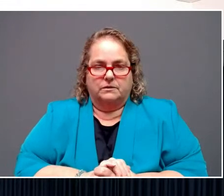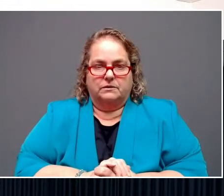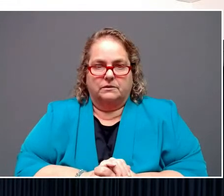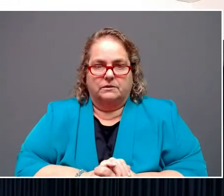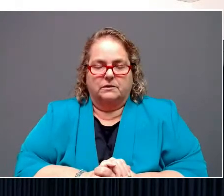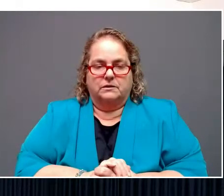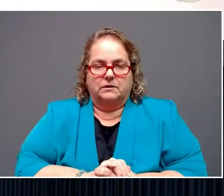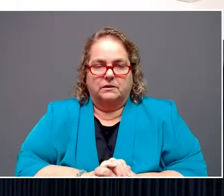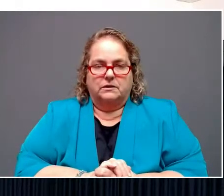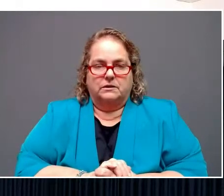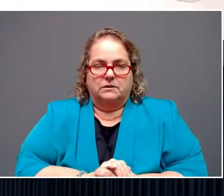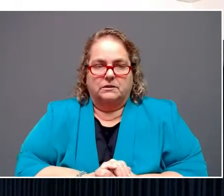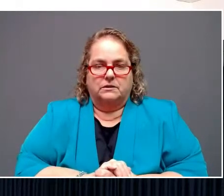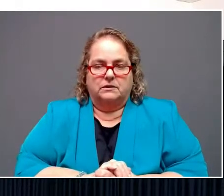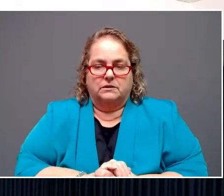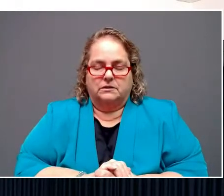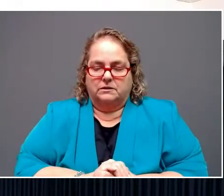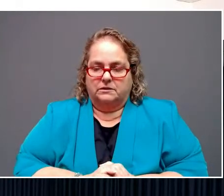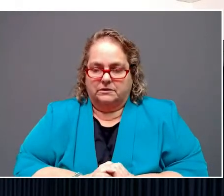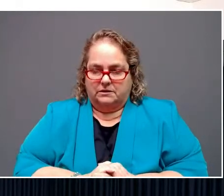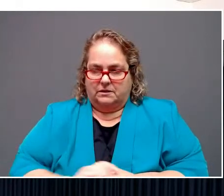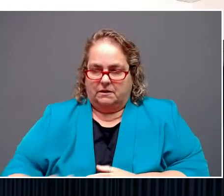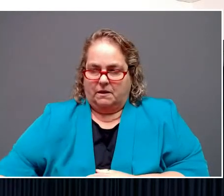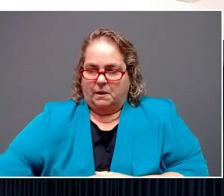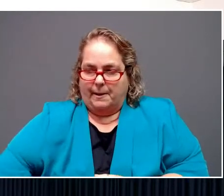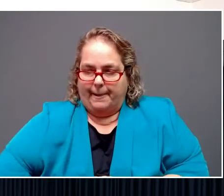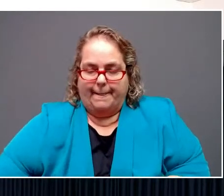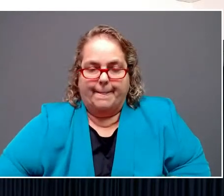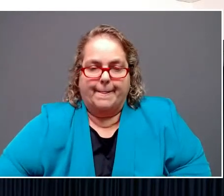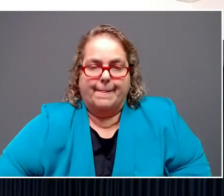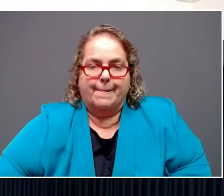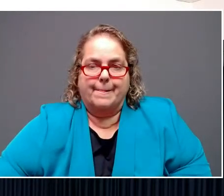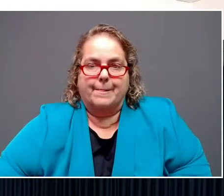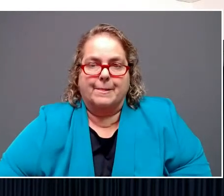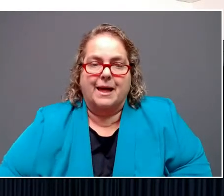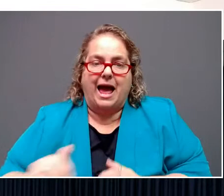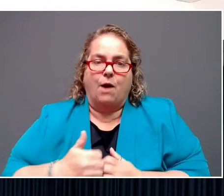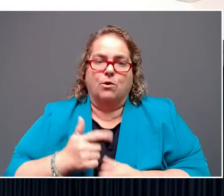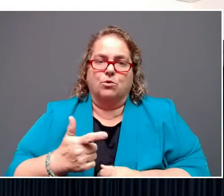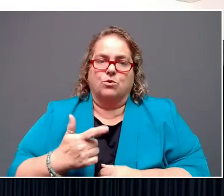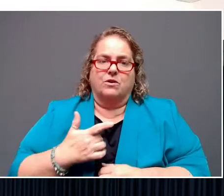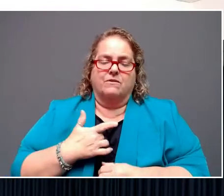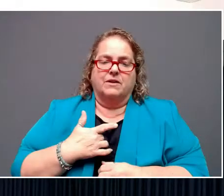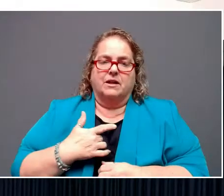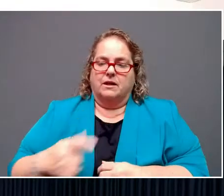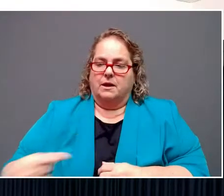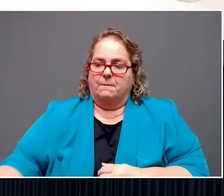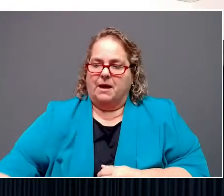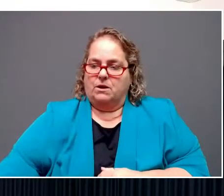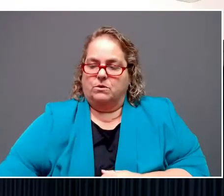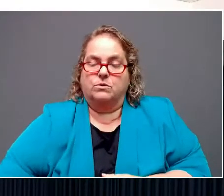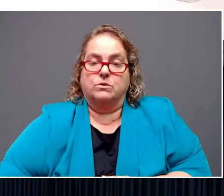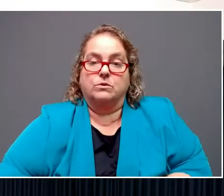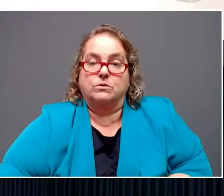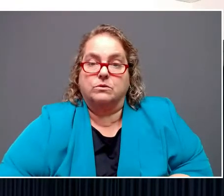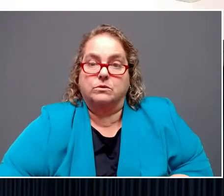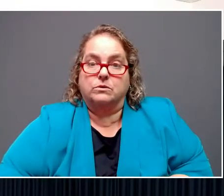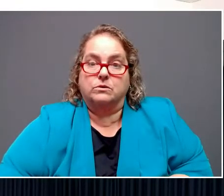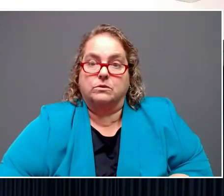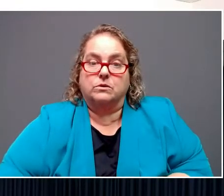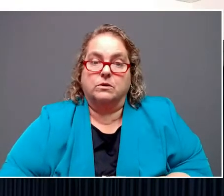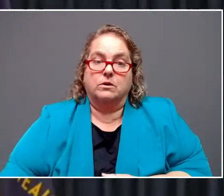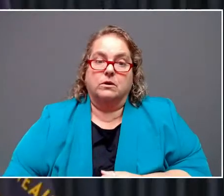of the COVID-19 pandemic is in sight. How are you feeling about Kentucky's situation situation. Are we on par with that